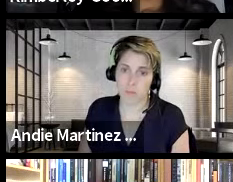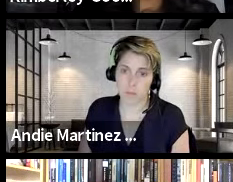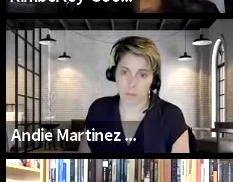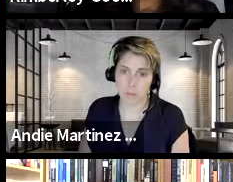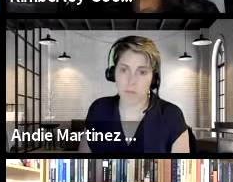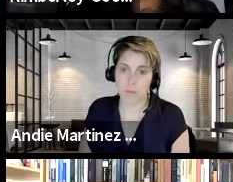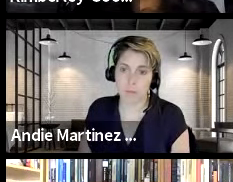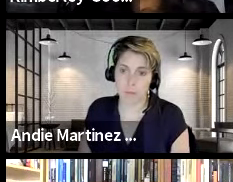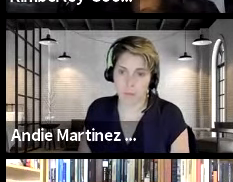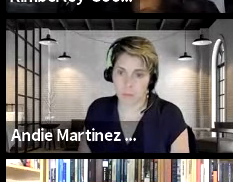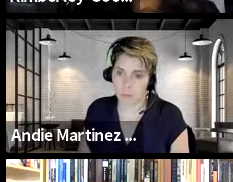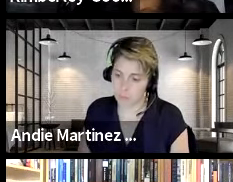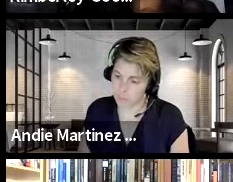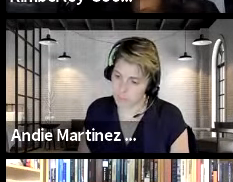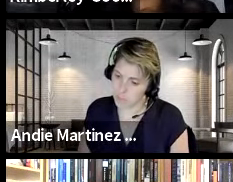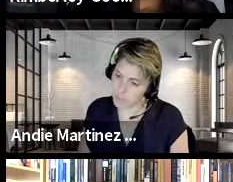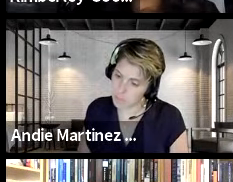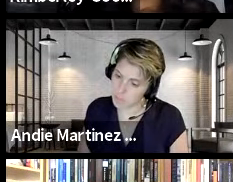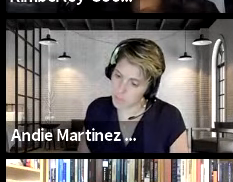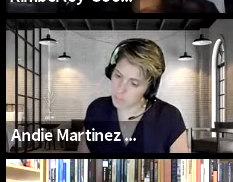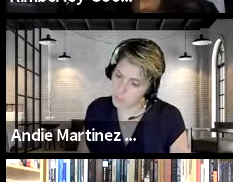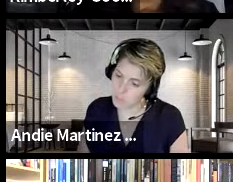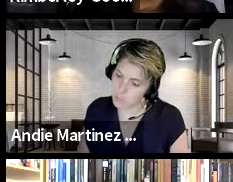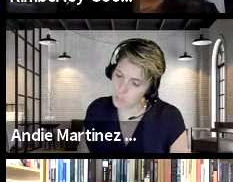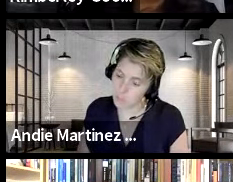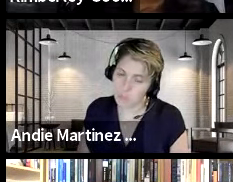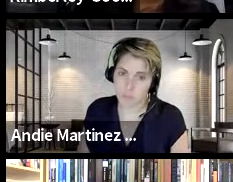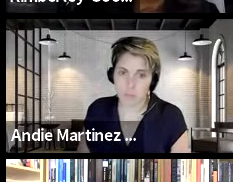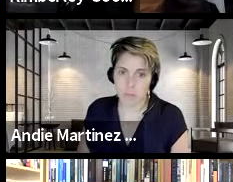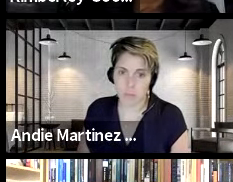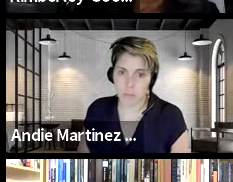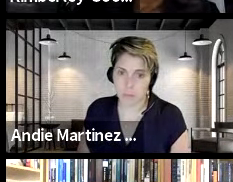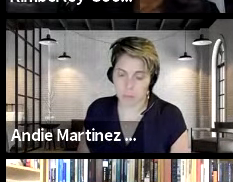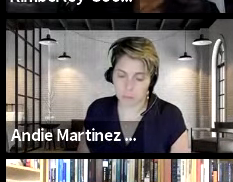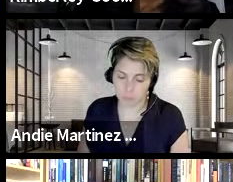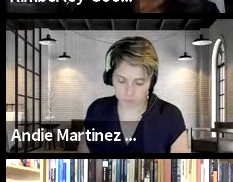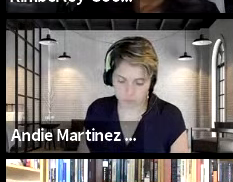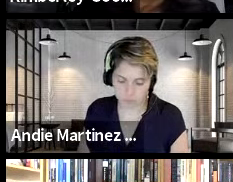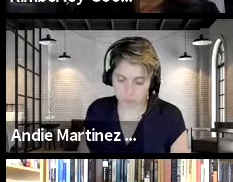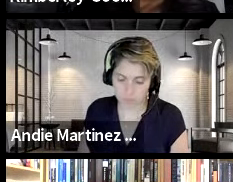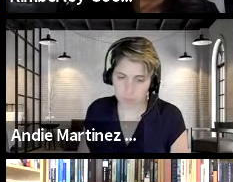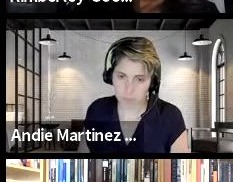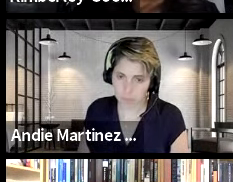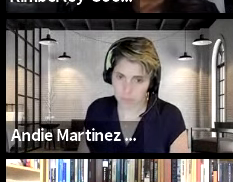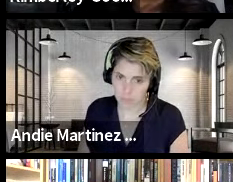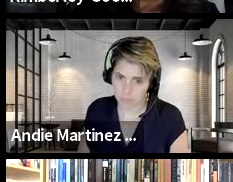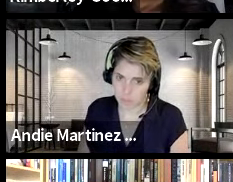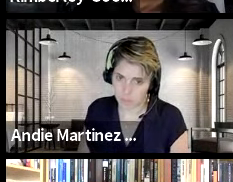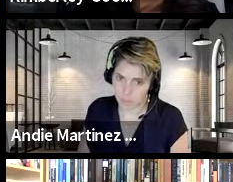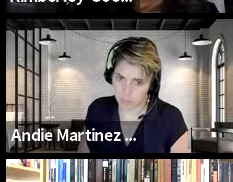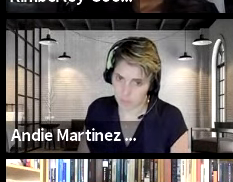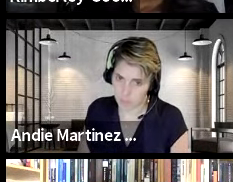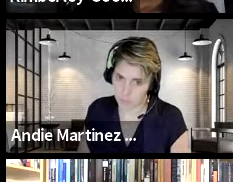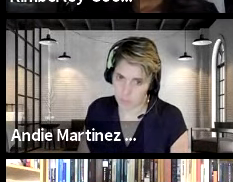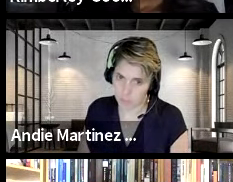complicated as we deal with other groups. But how it has been working with the teachers is the school districts themselves are very aware of who's teaching